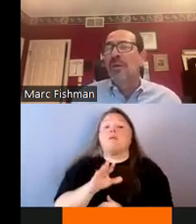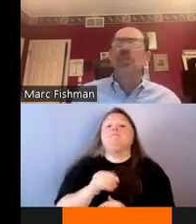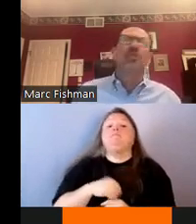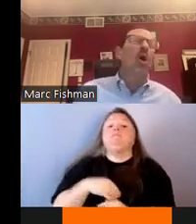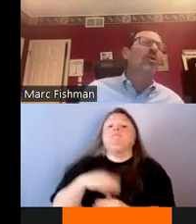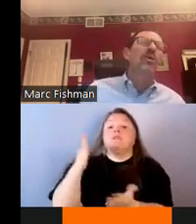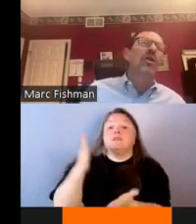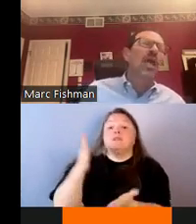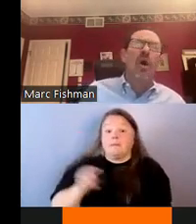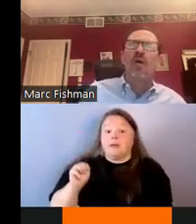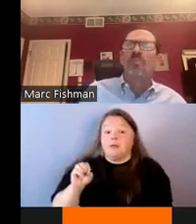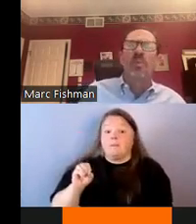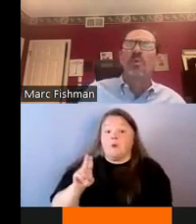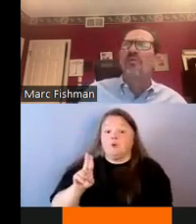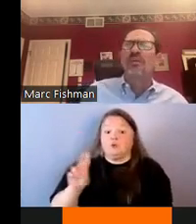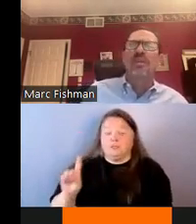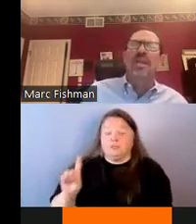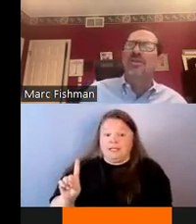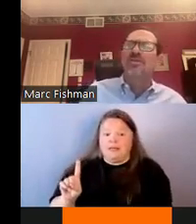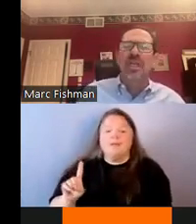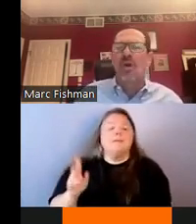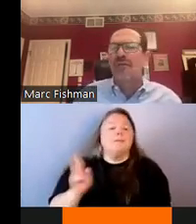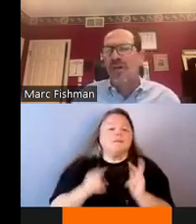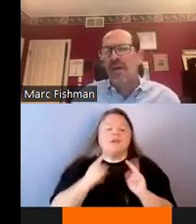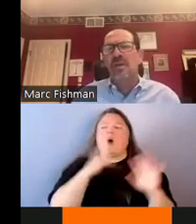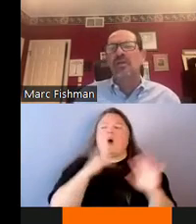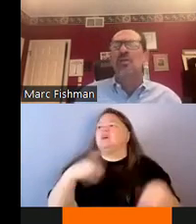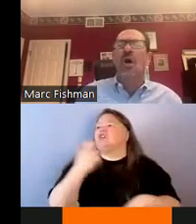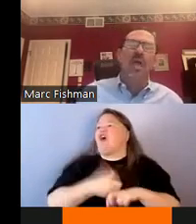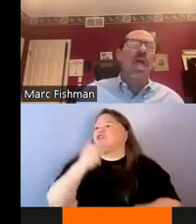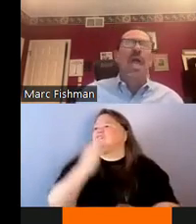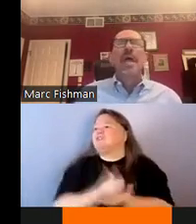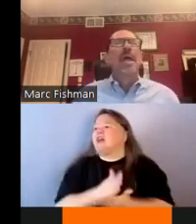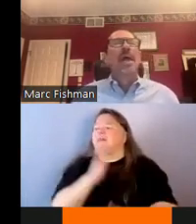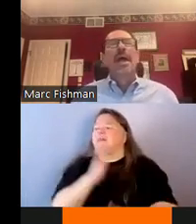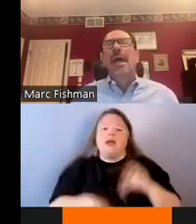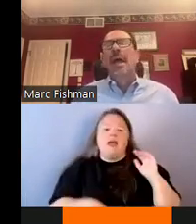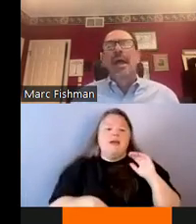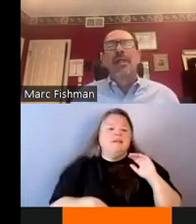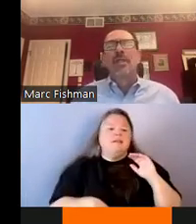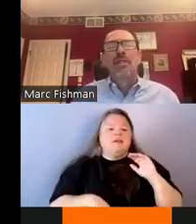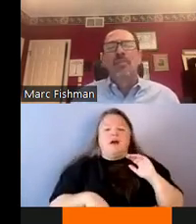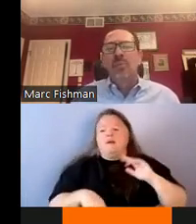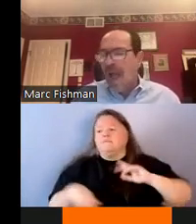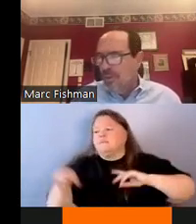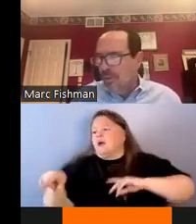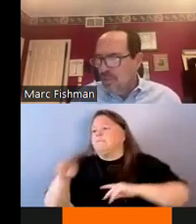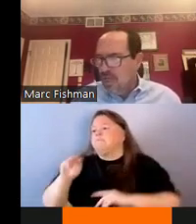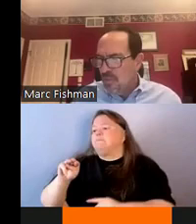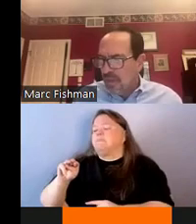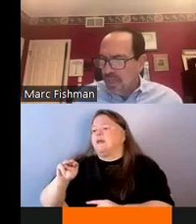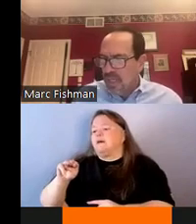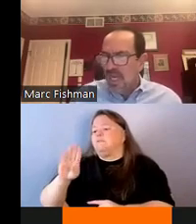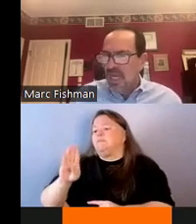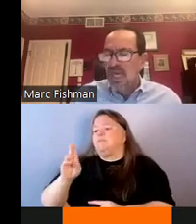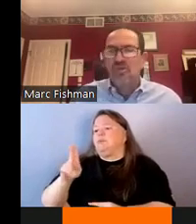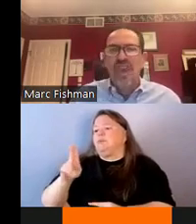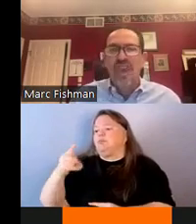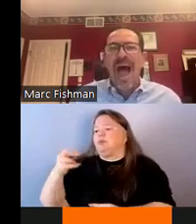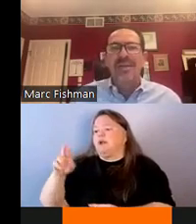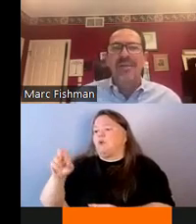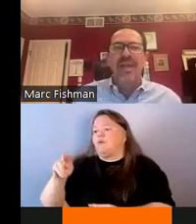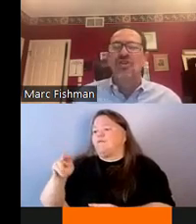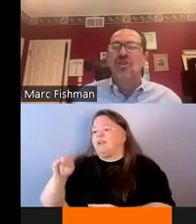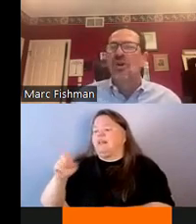a lot, it's harder to get off buprenorphine than it is to get off fentanyl. It's hard. The problem typically